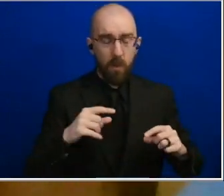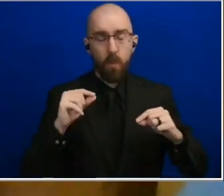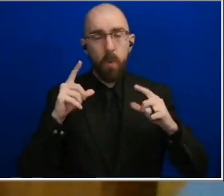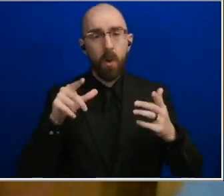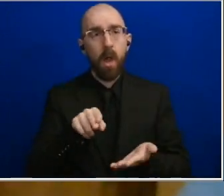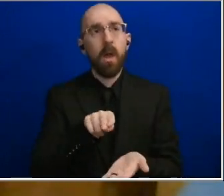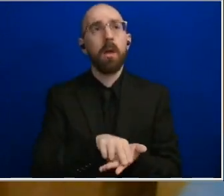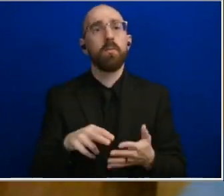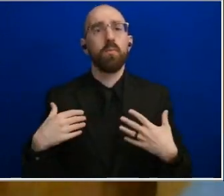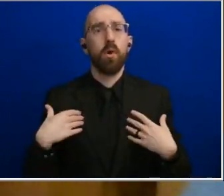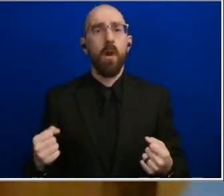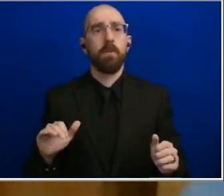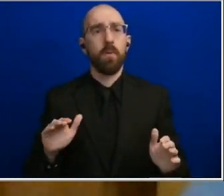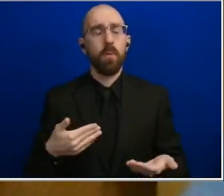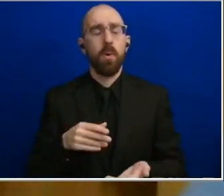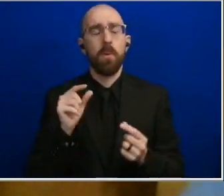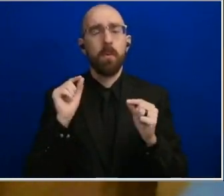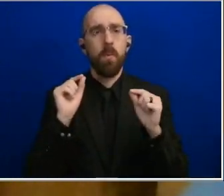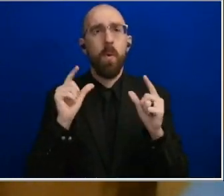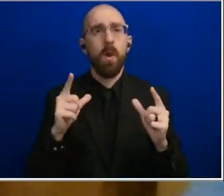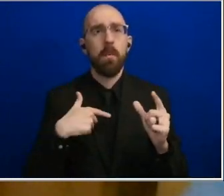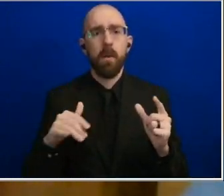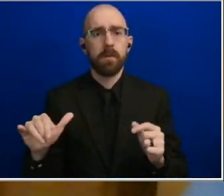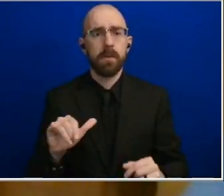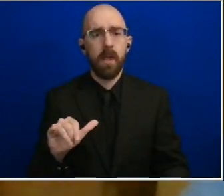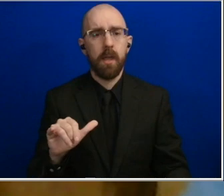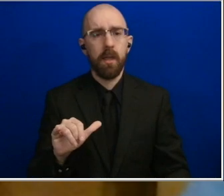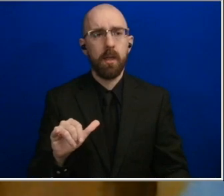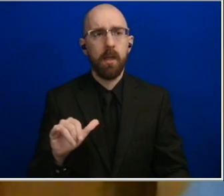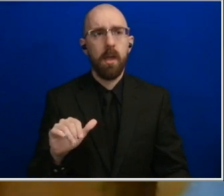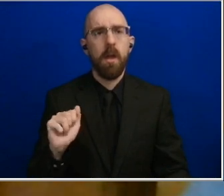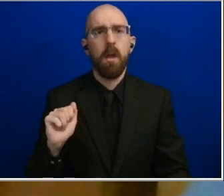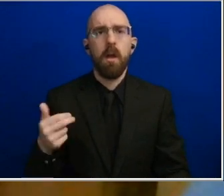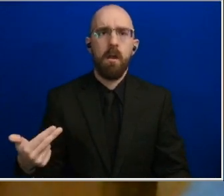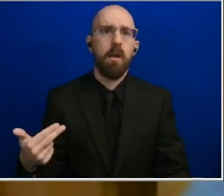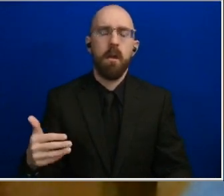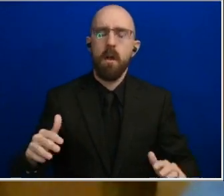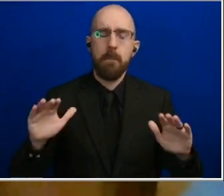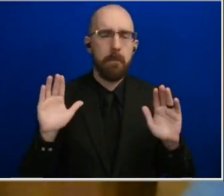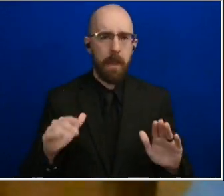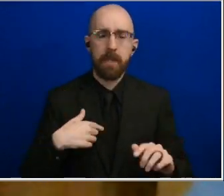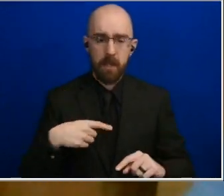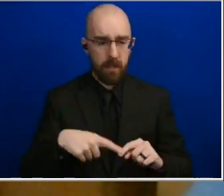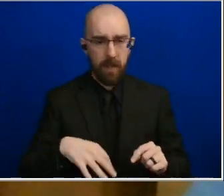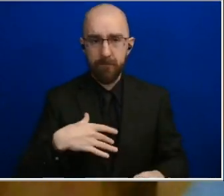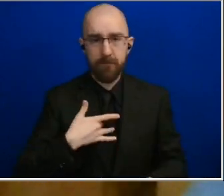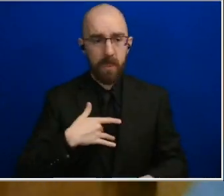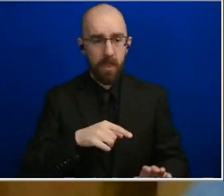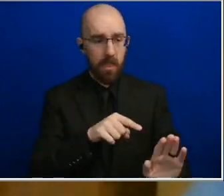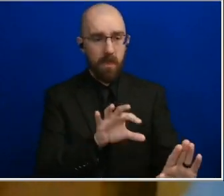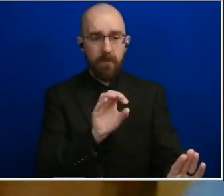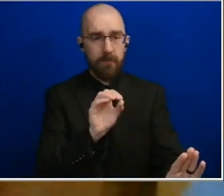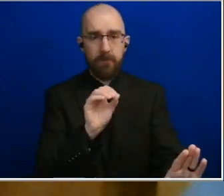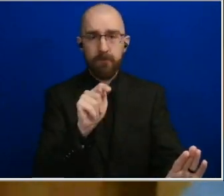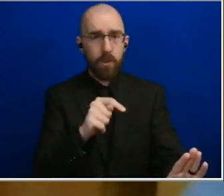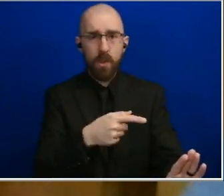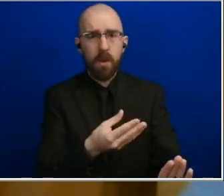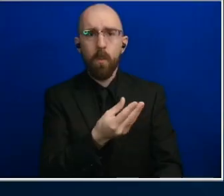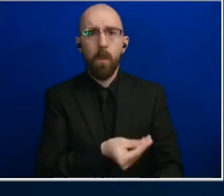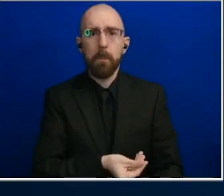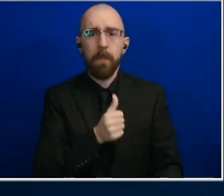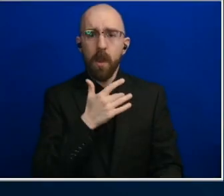I kind of woke up and I was like, that's amazing. I really couldn't feel my foot anymore just from the get-go.